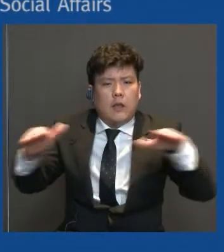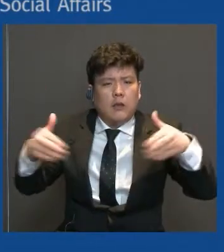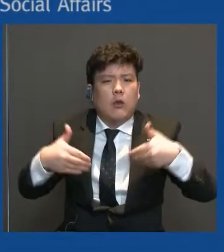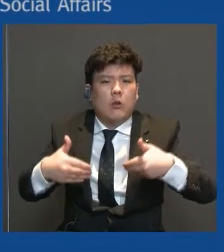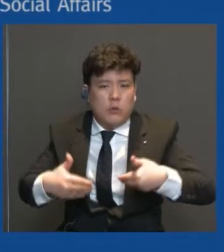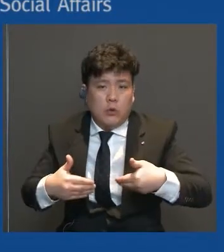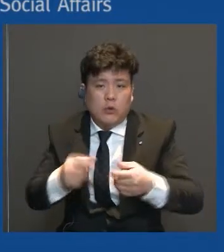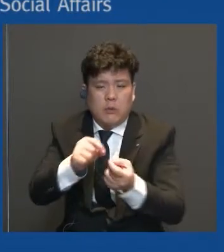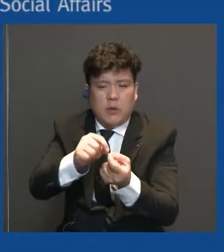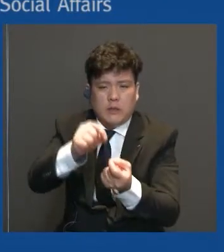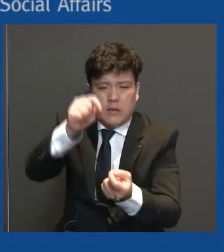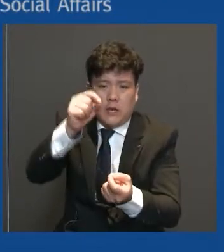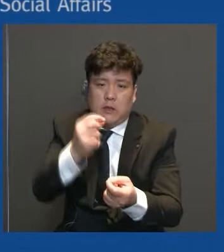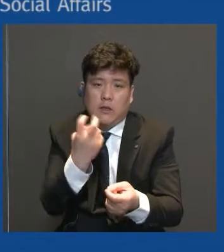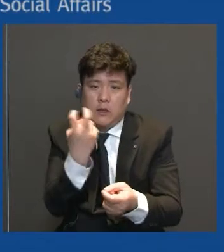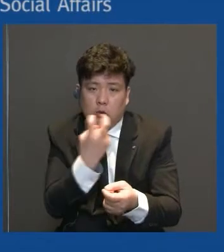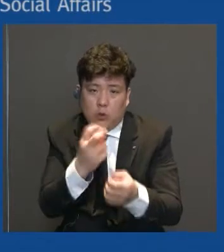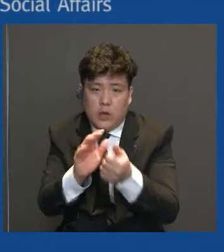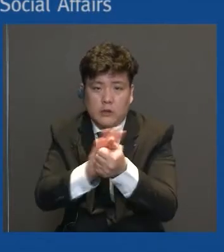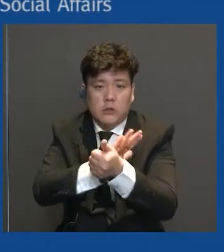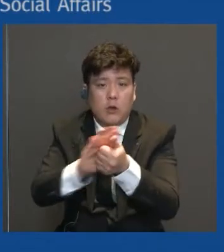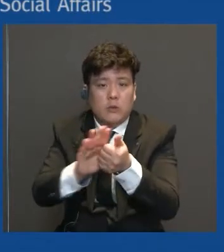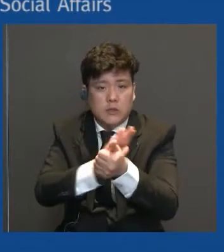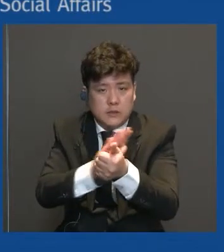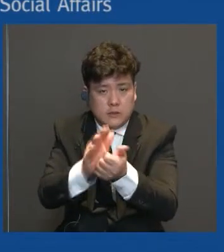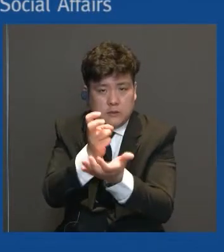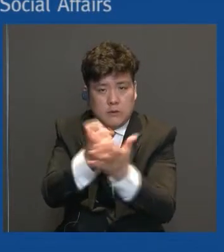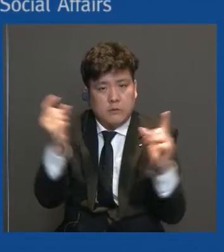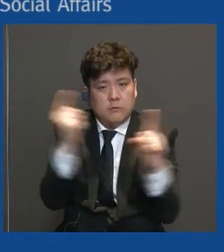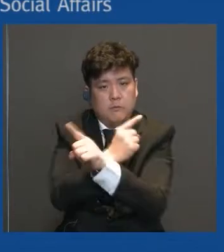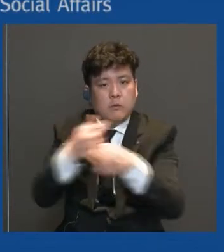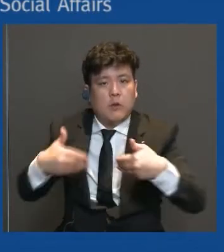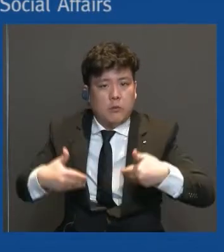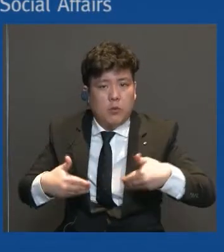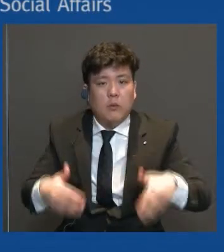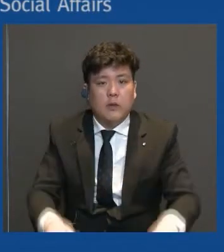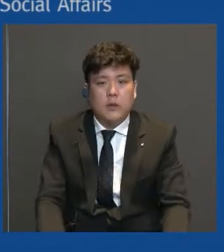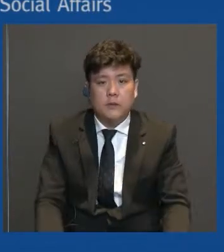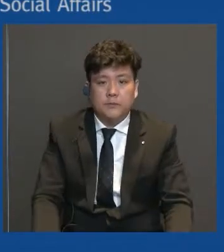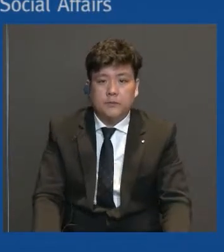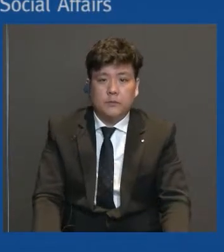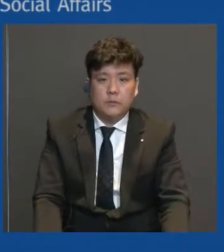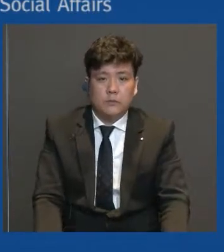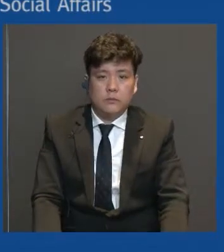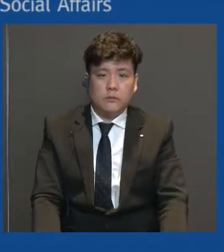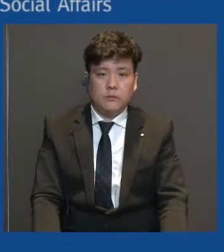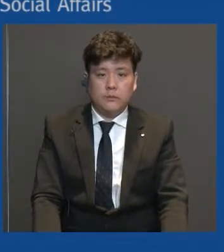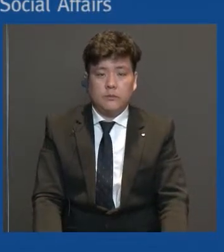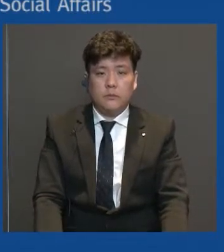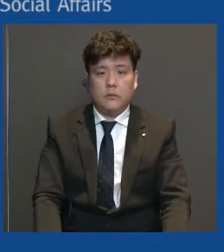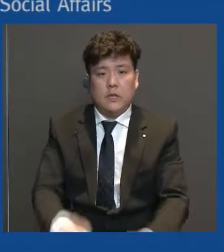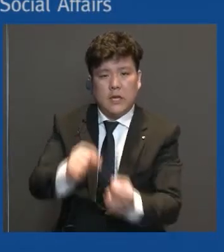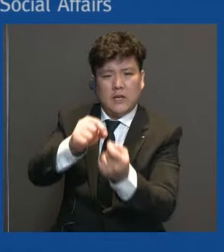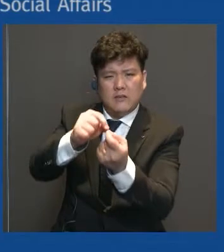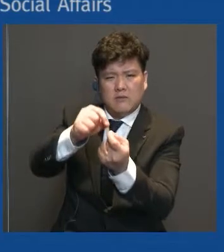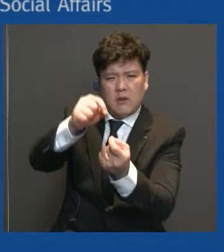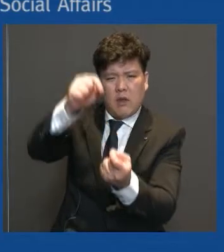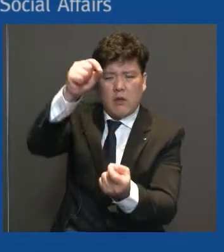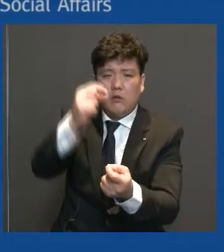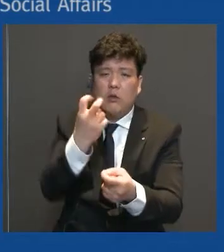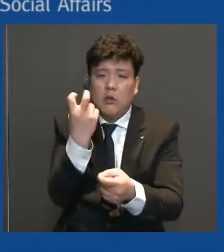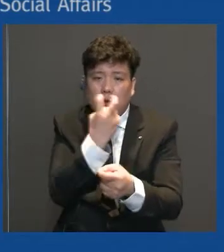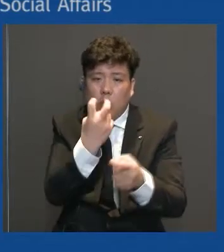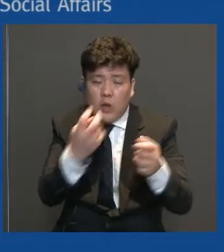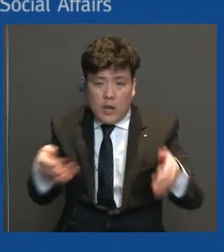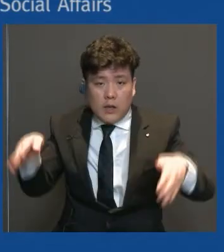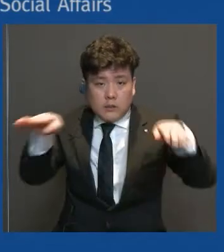caregivers. Specifically, we need to develop monitoring system for long-term care residents and services for their